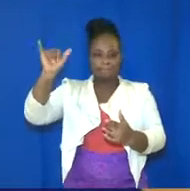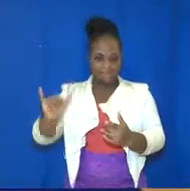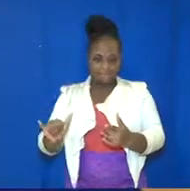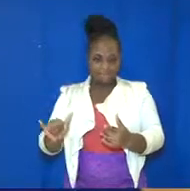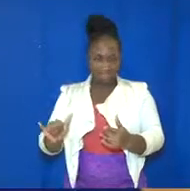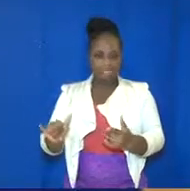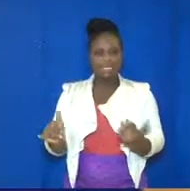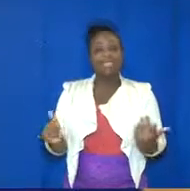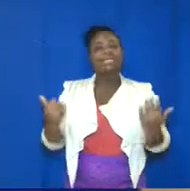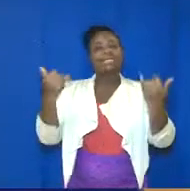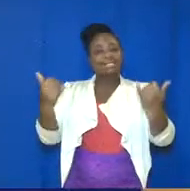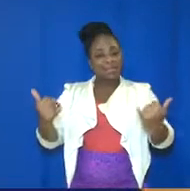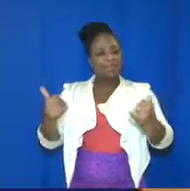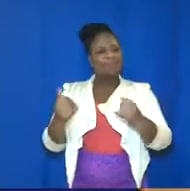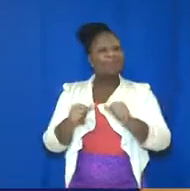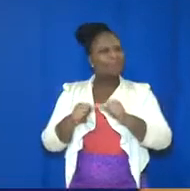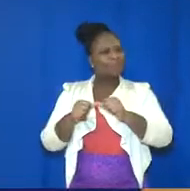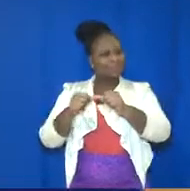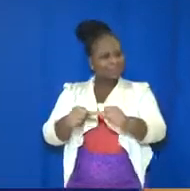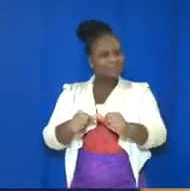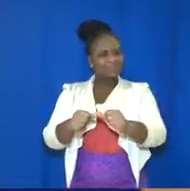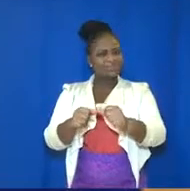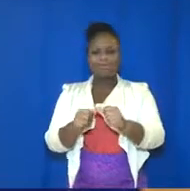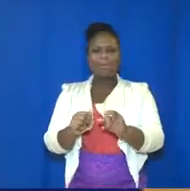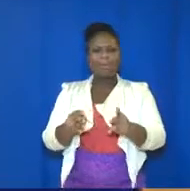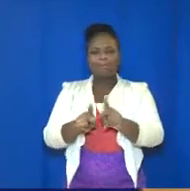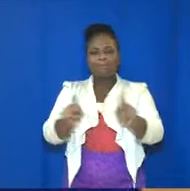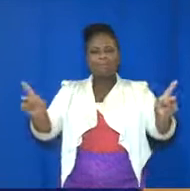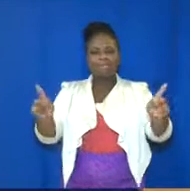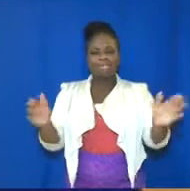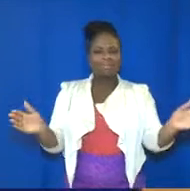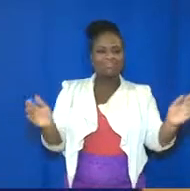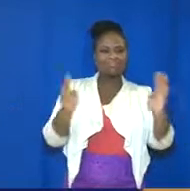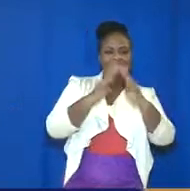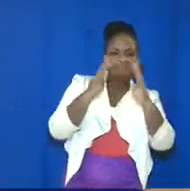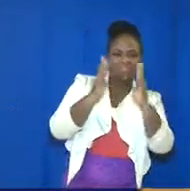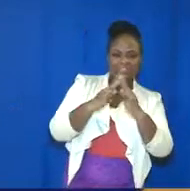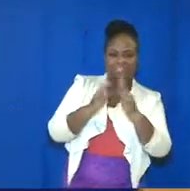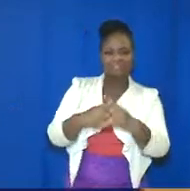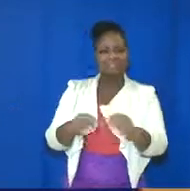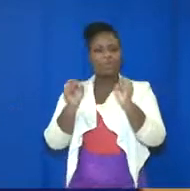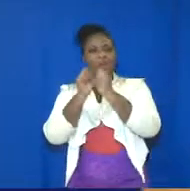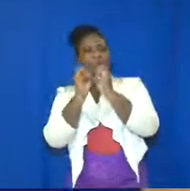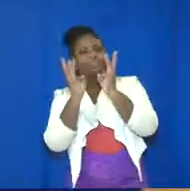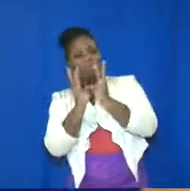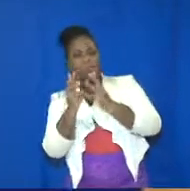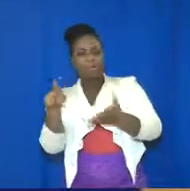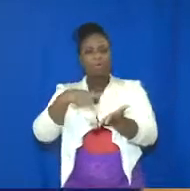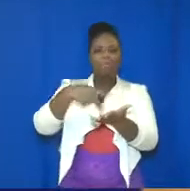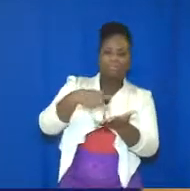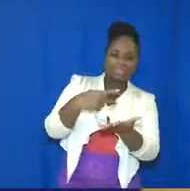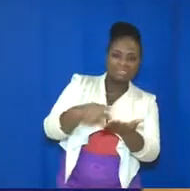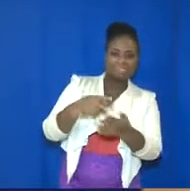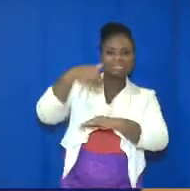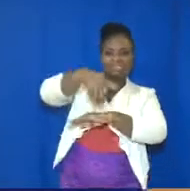So during this period, there will continue to be a ban on public gatherings such as the holding of conferences, workshops,